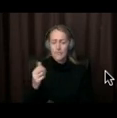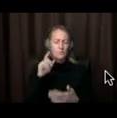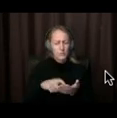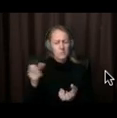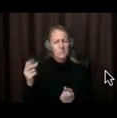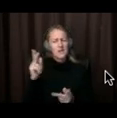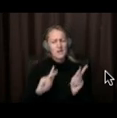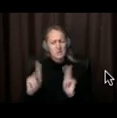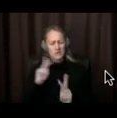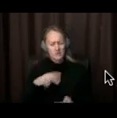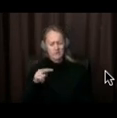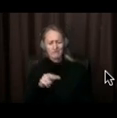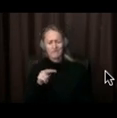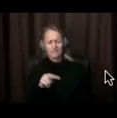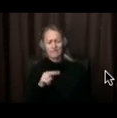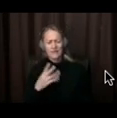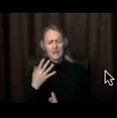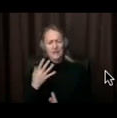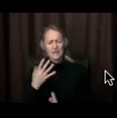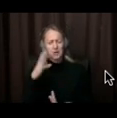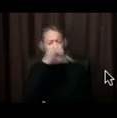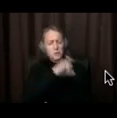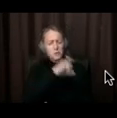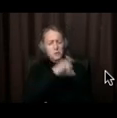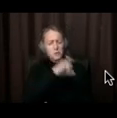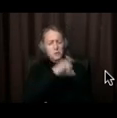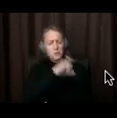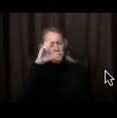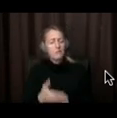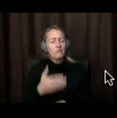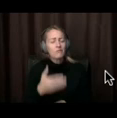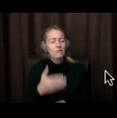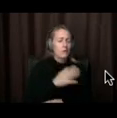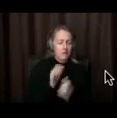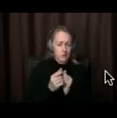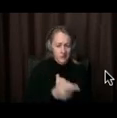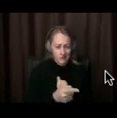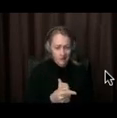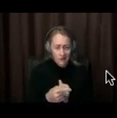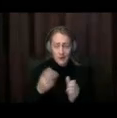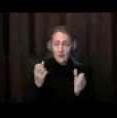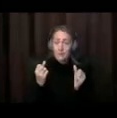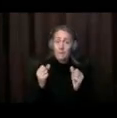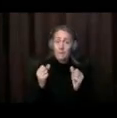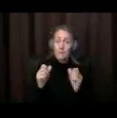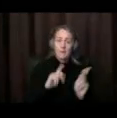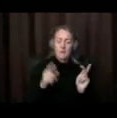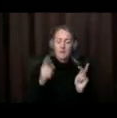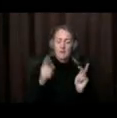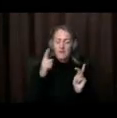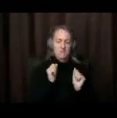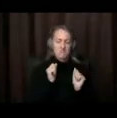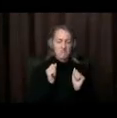values and abilities before they speak to her. Many of her classmates think she shouldn't be at their school at